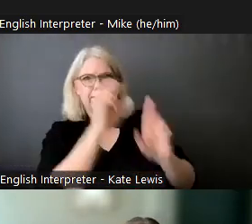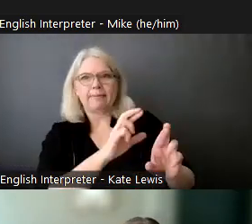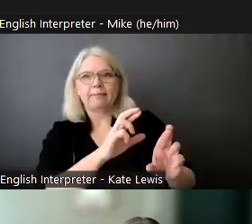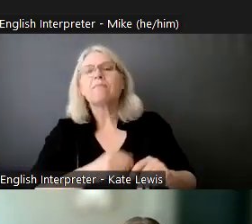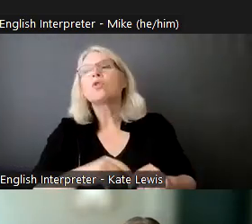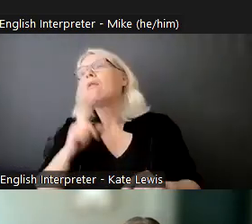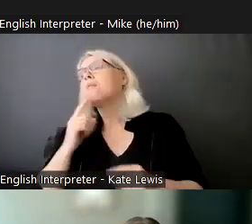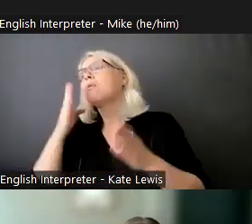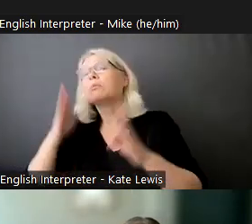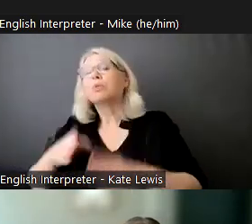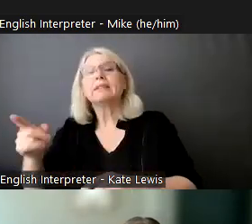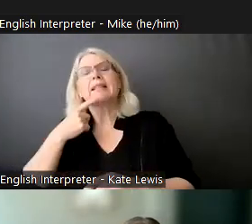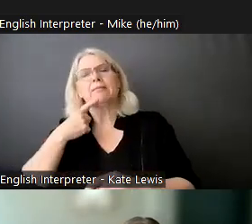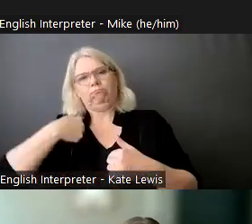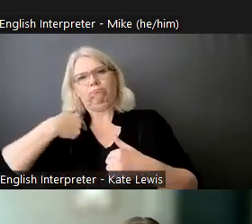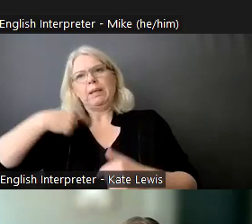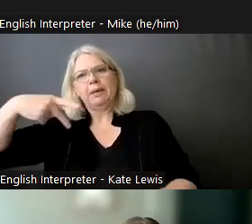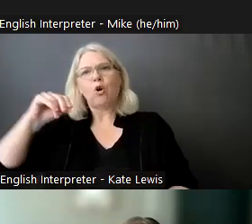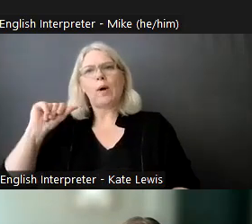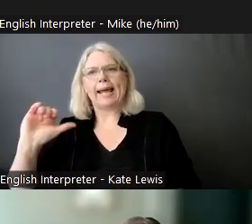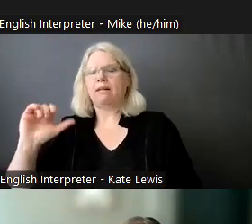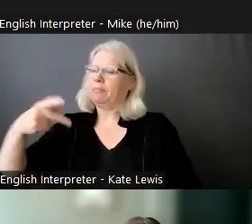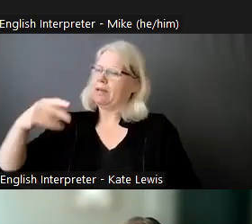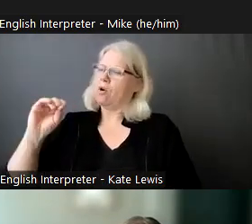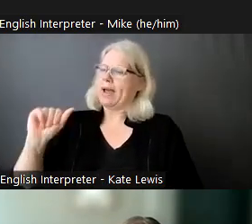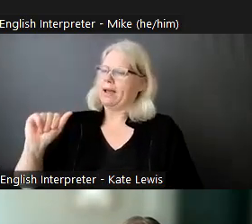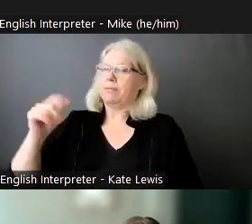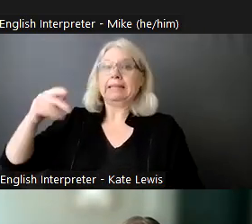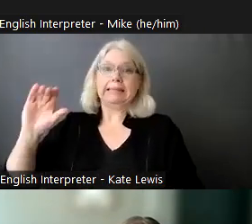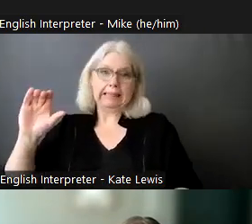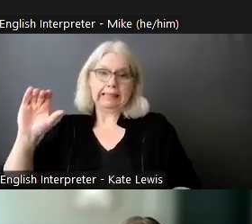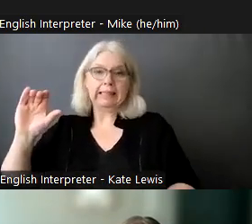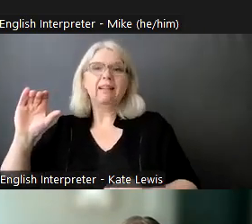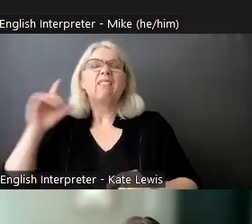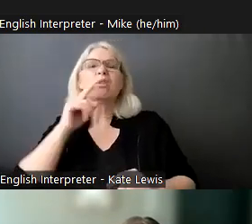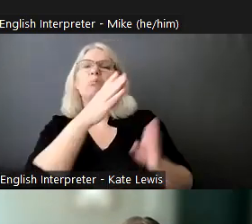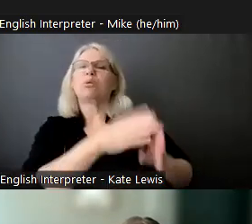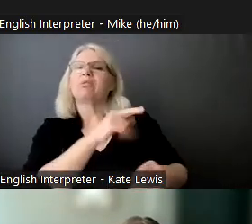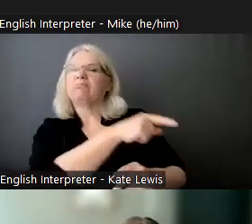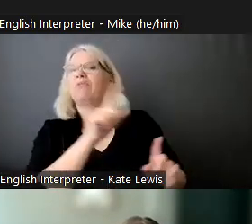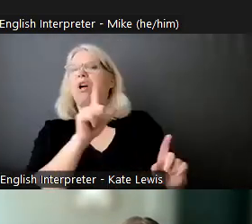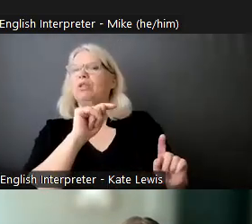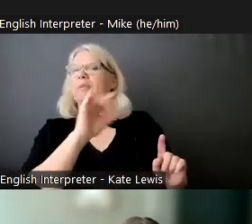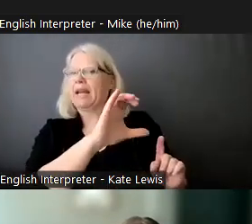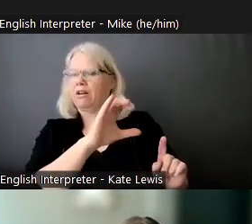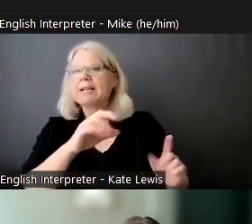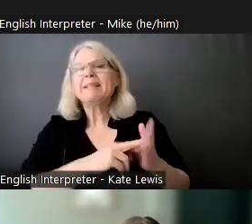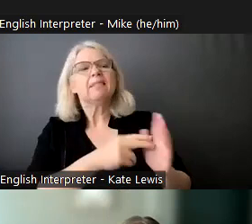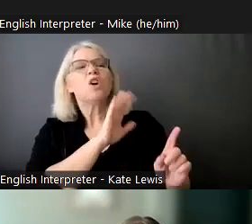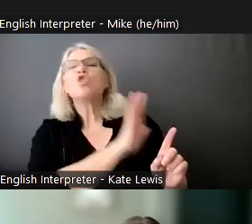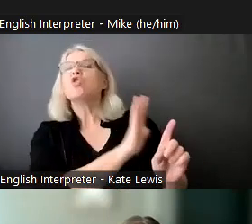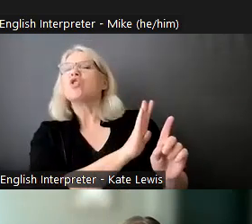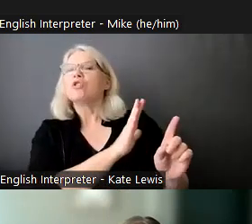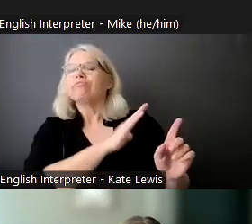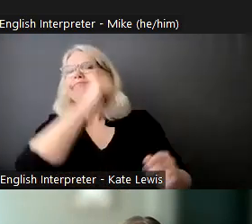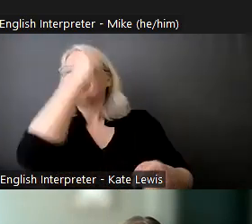for a resident in a long-term care home, and therefore, maybe their sibling John isn't allowed to visit them, that's a decision that's being